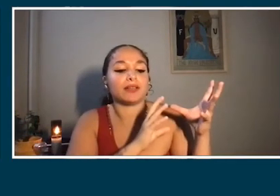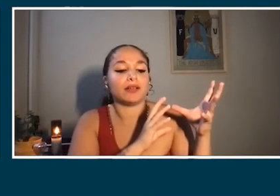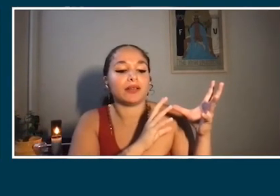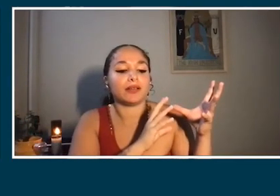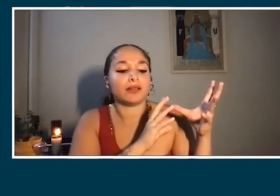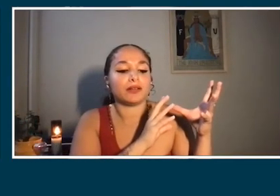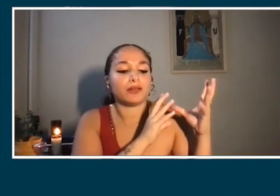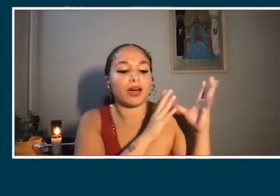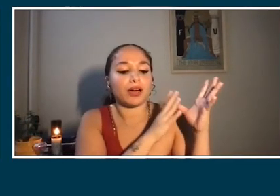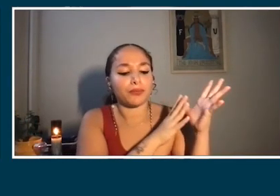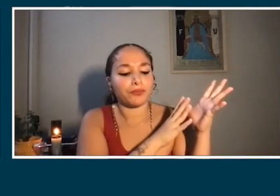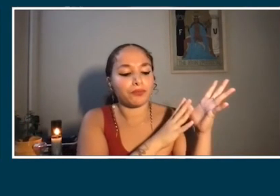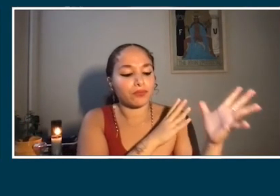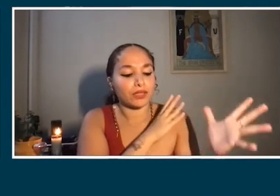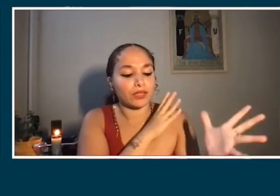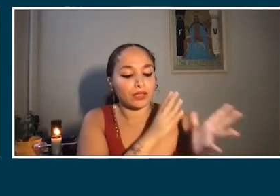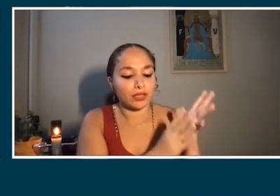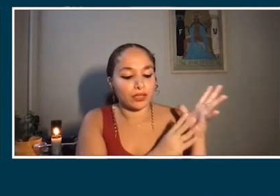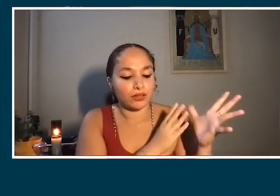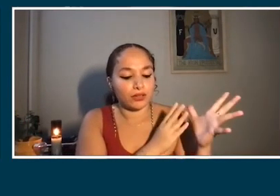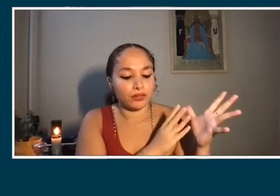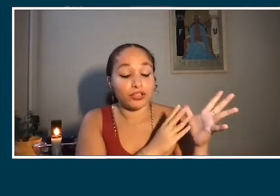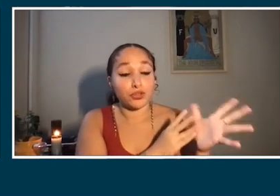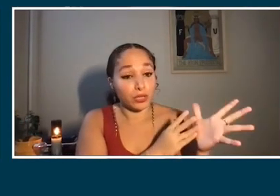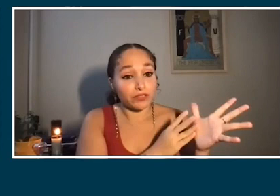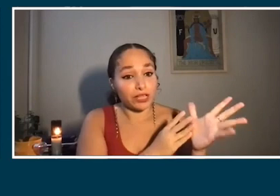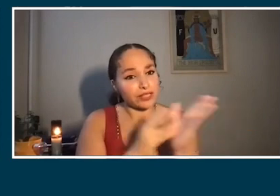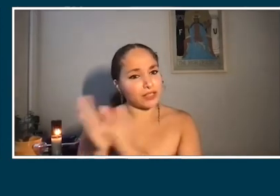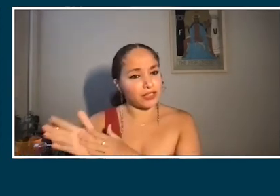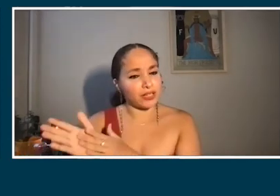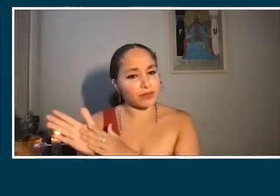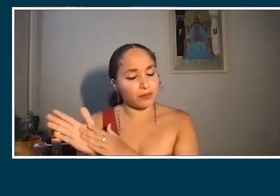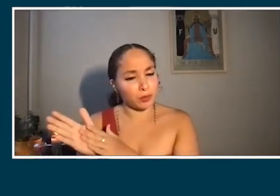is no justice. You know, it's a difference between